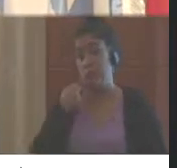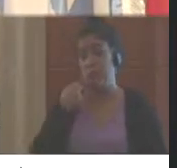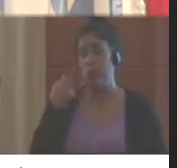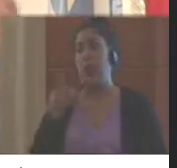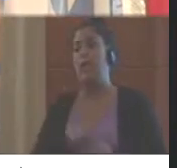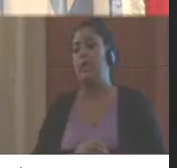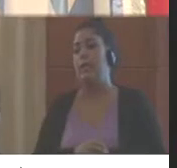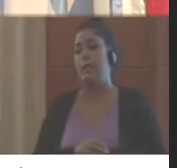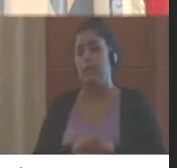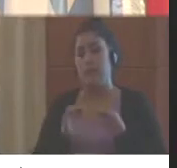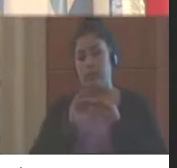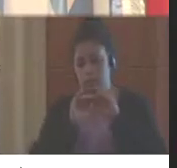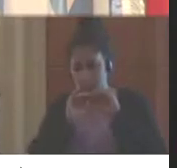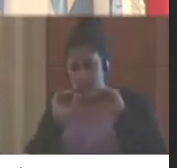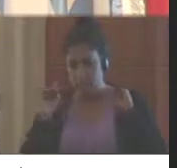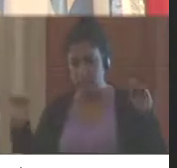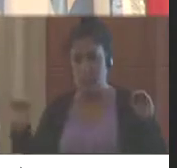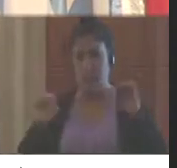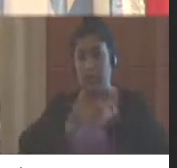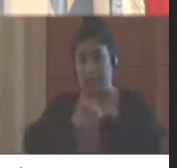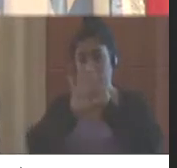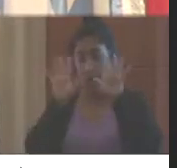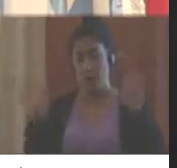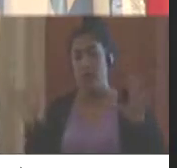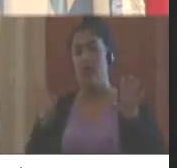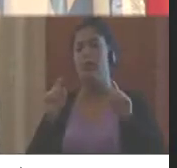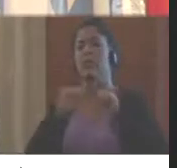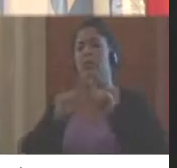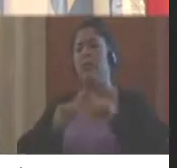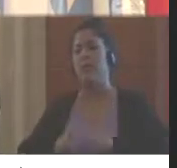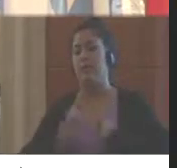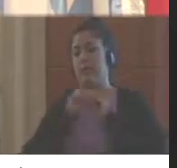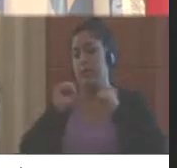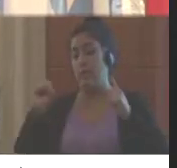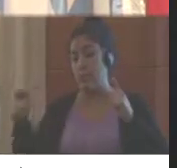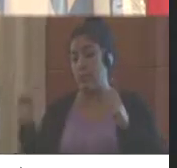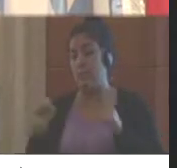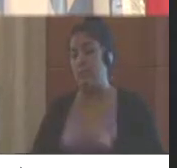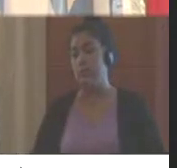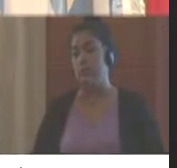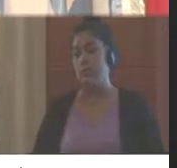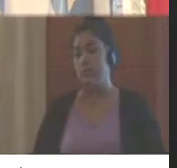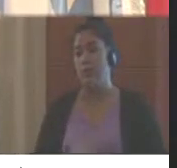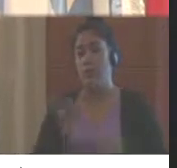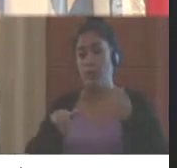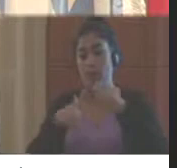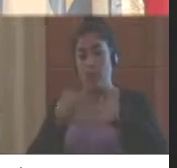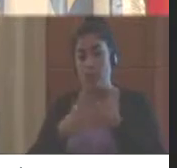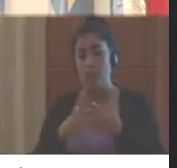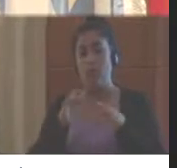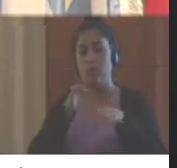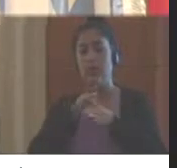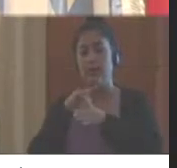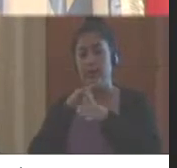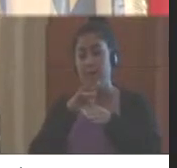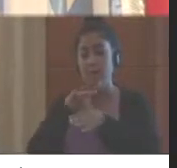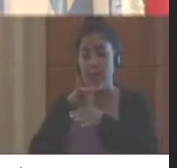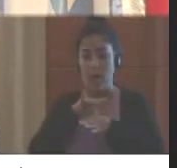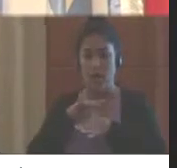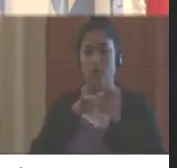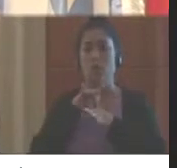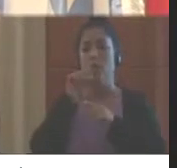Well, we have implemented in an integrated manner the cross-sectional risk management systems.